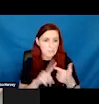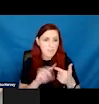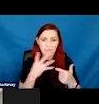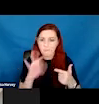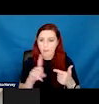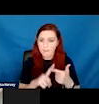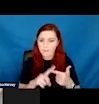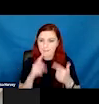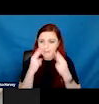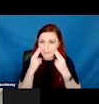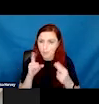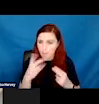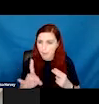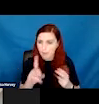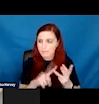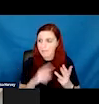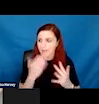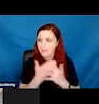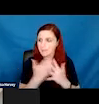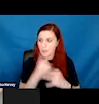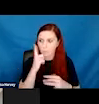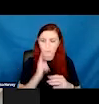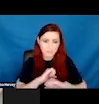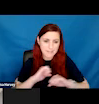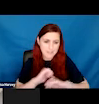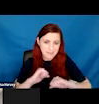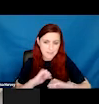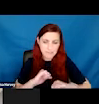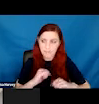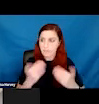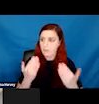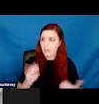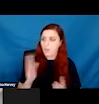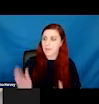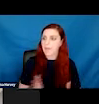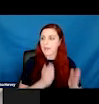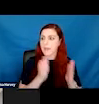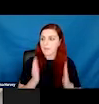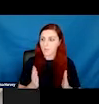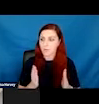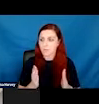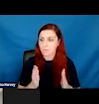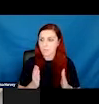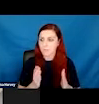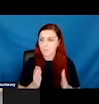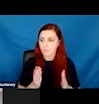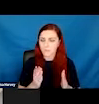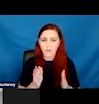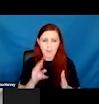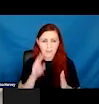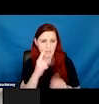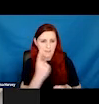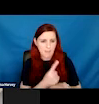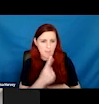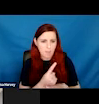nature parks, and access to green spaces. Now in the next slide, you'll see in